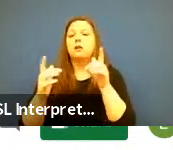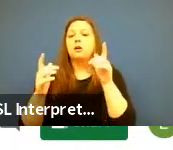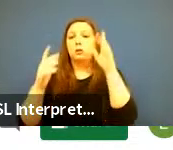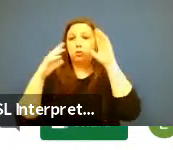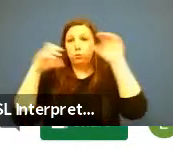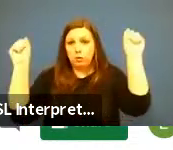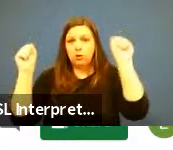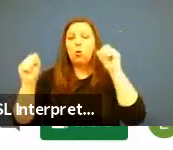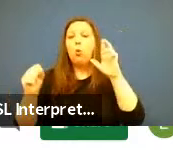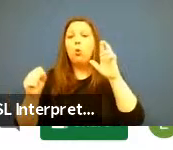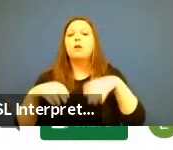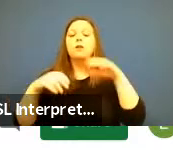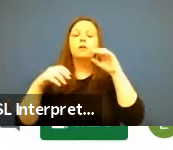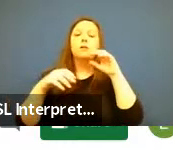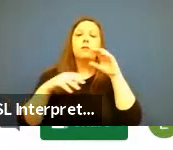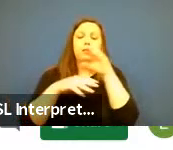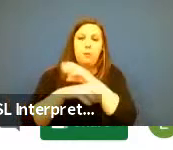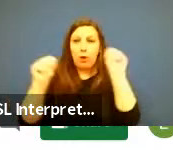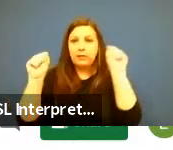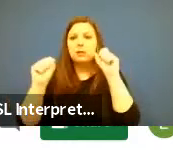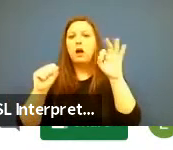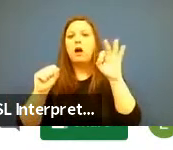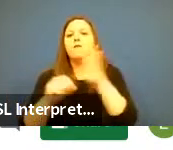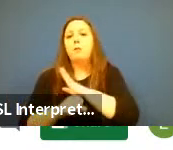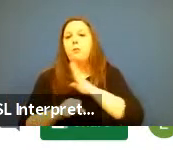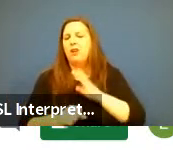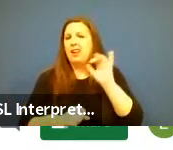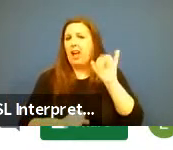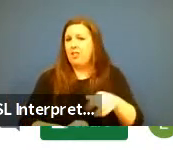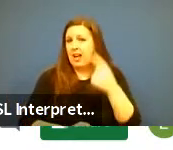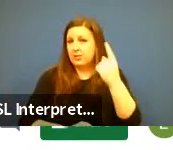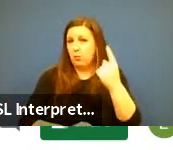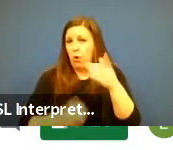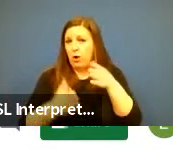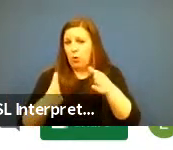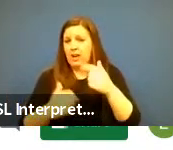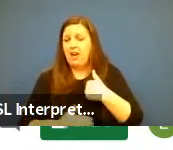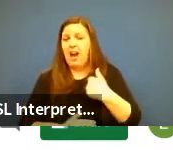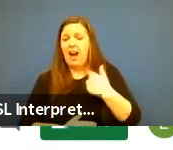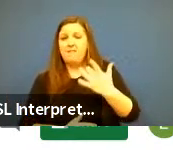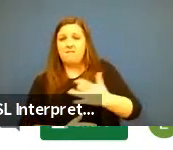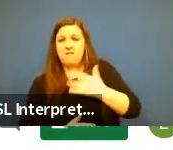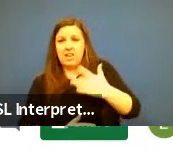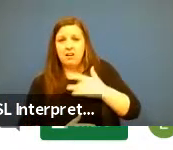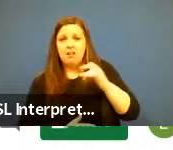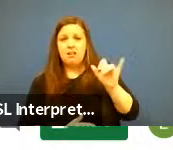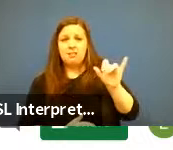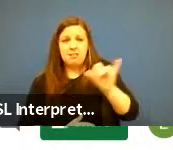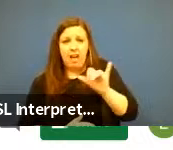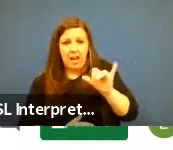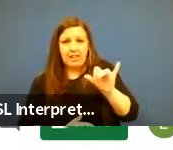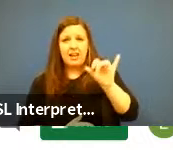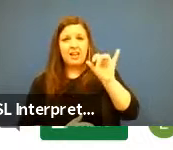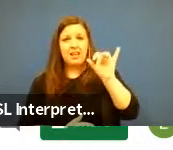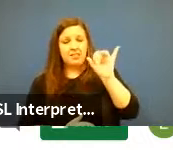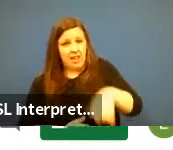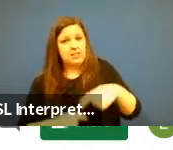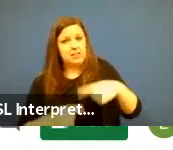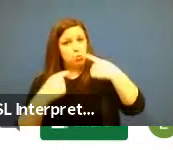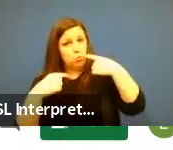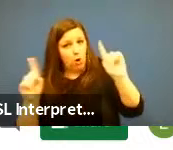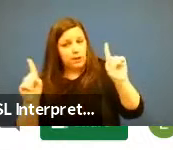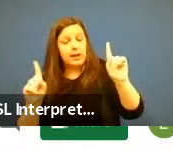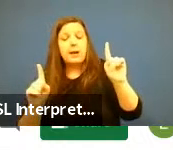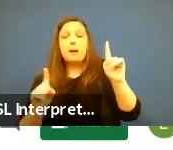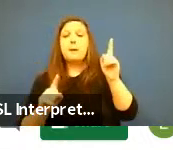board. Now, that's just one way that I feel like that it's working. What